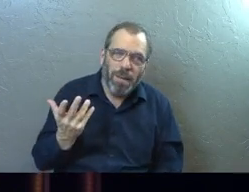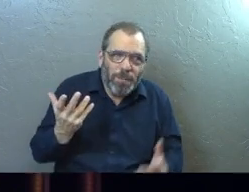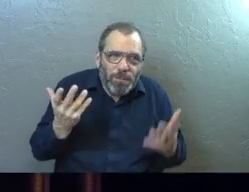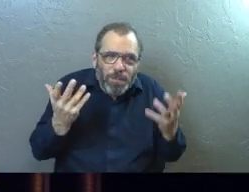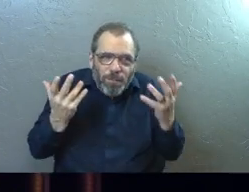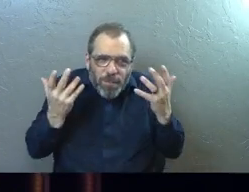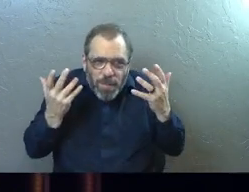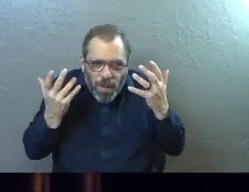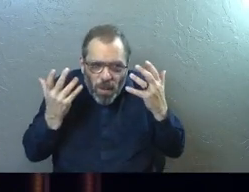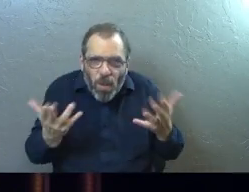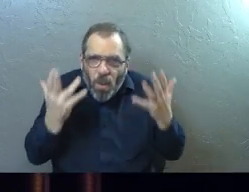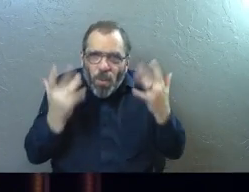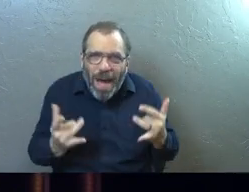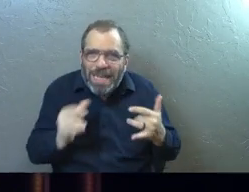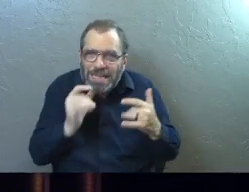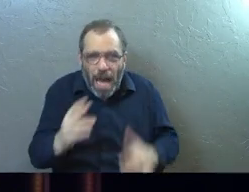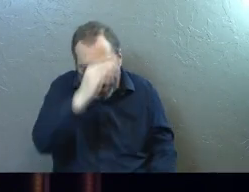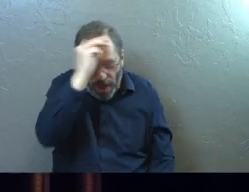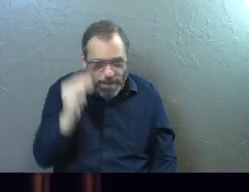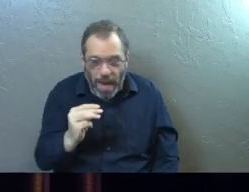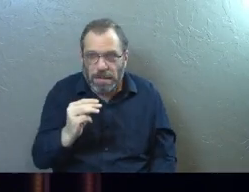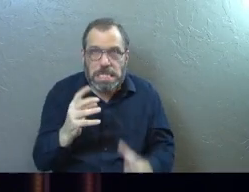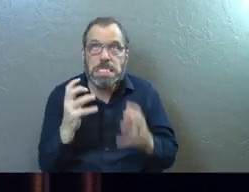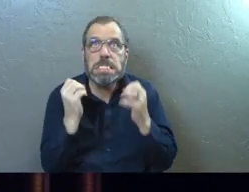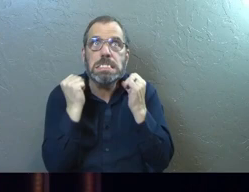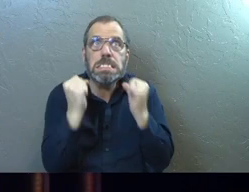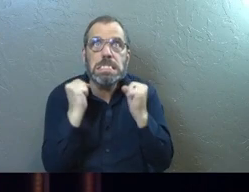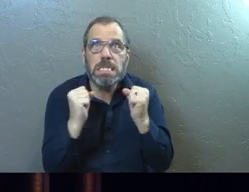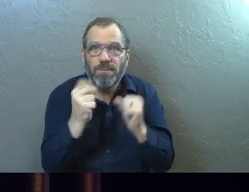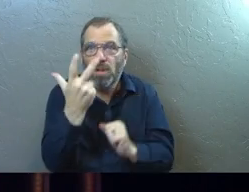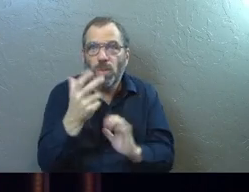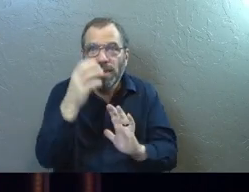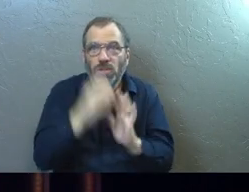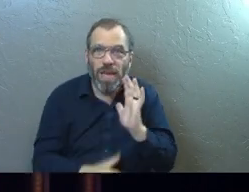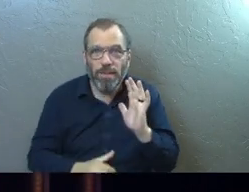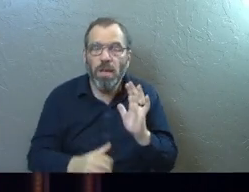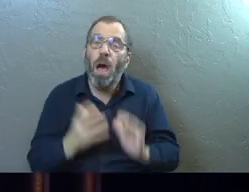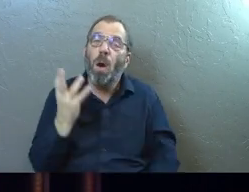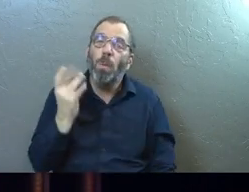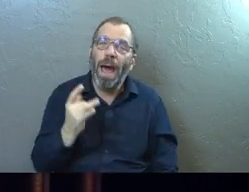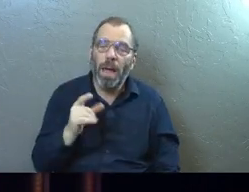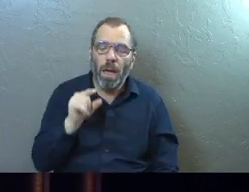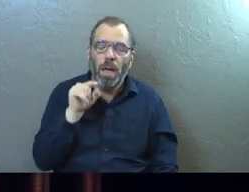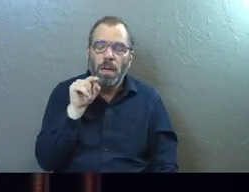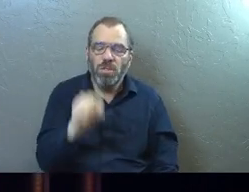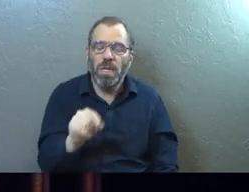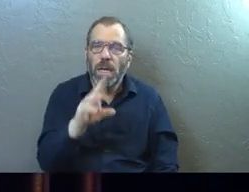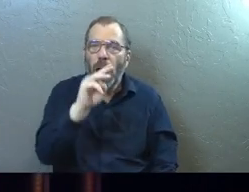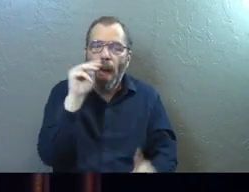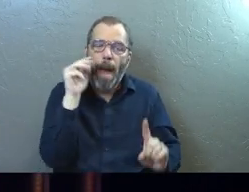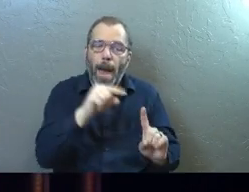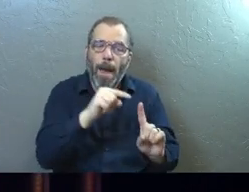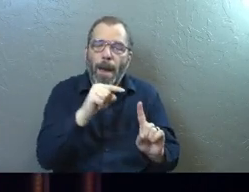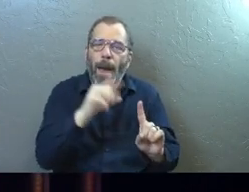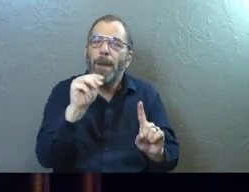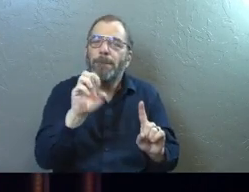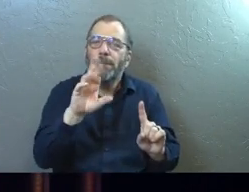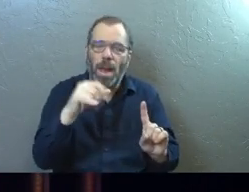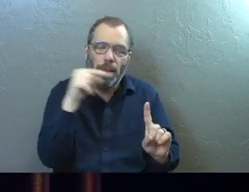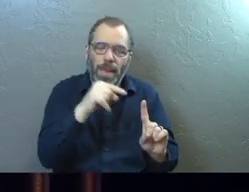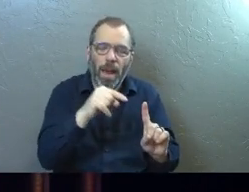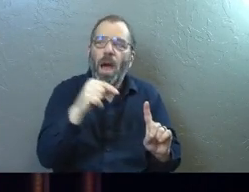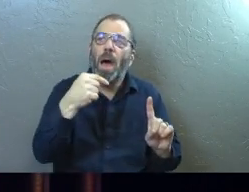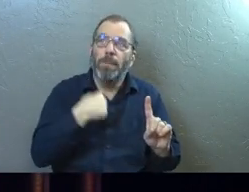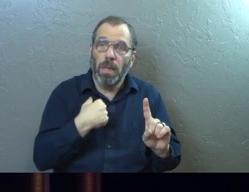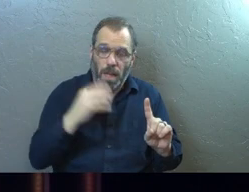Why is it that it's not Mary just freaking out for three chapters? And it's because she does something where she goes,